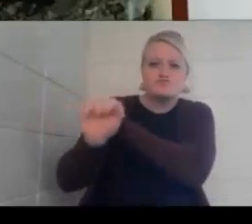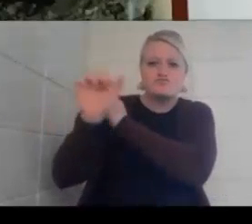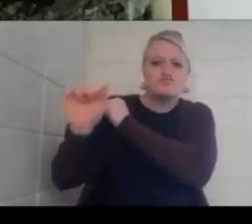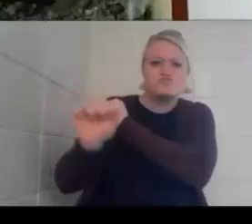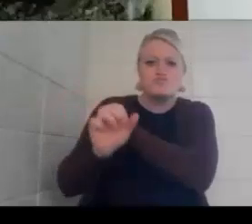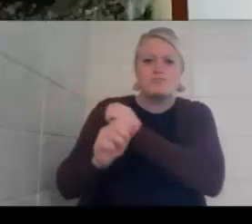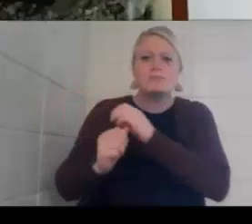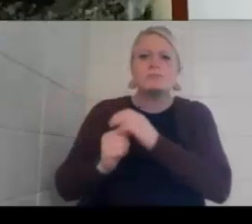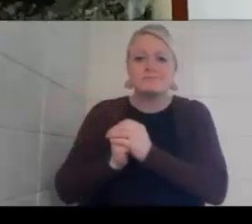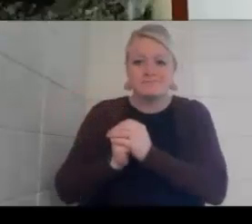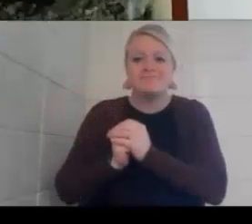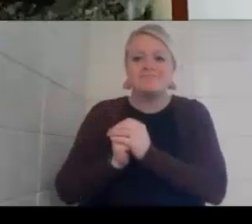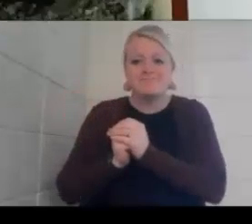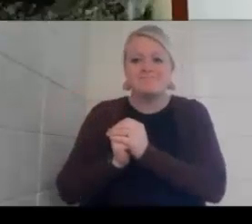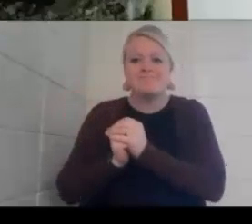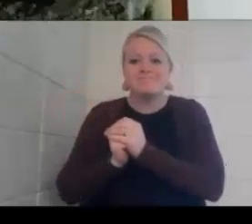help protect.